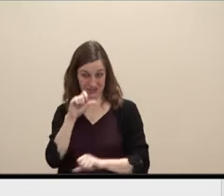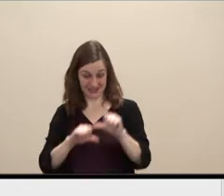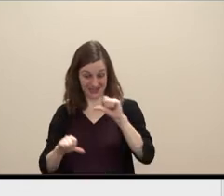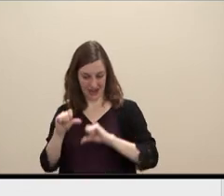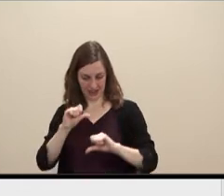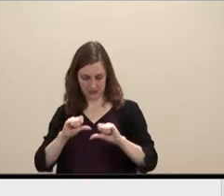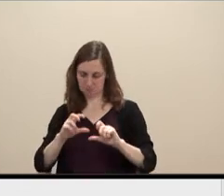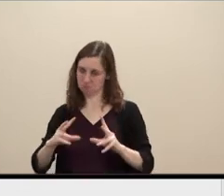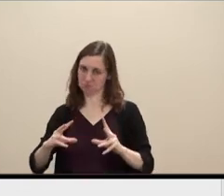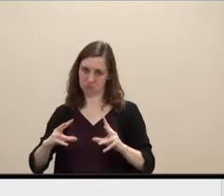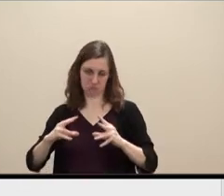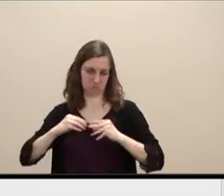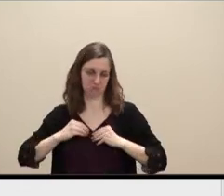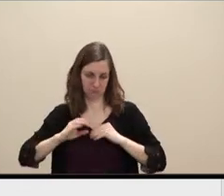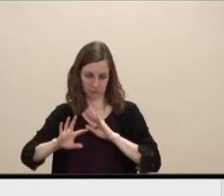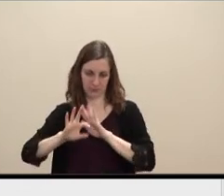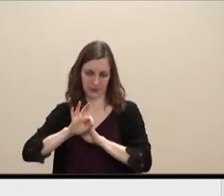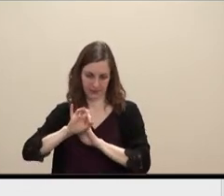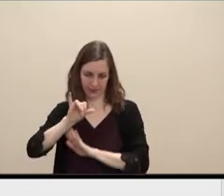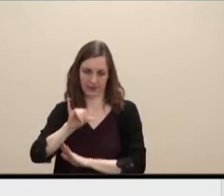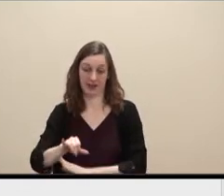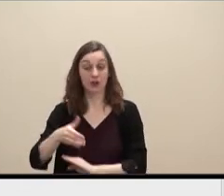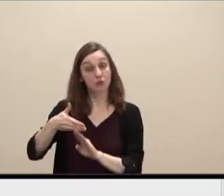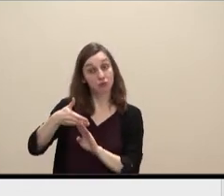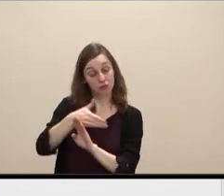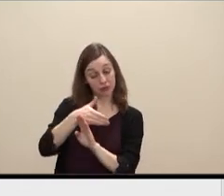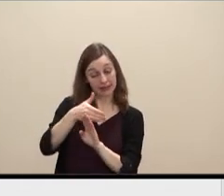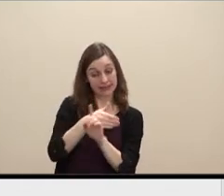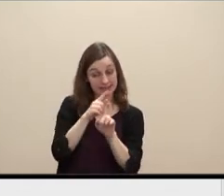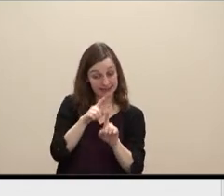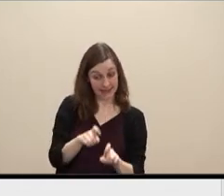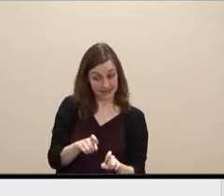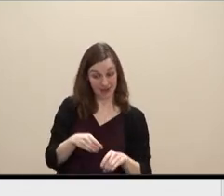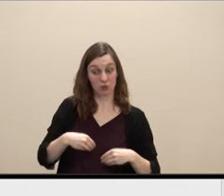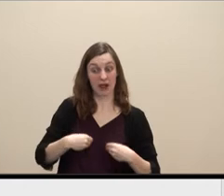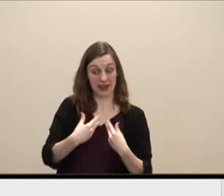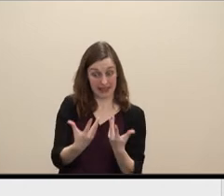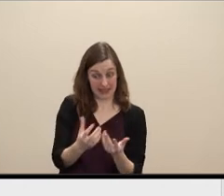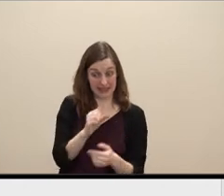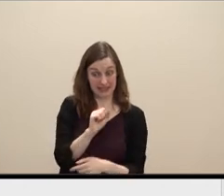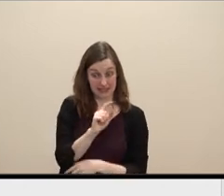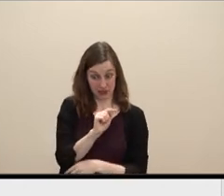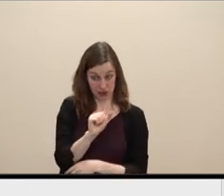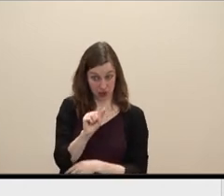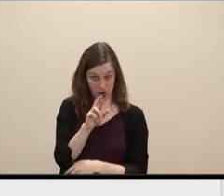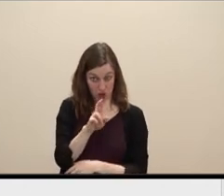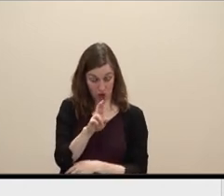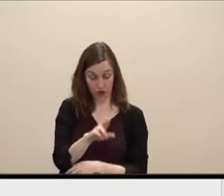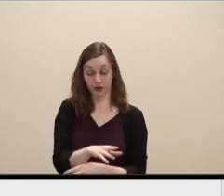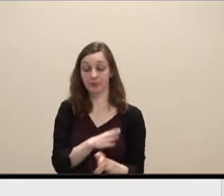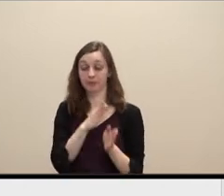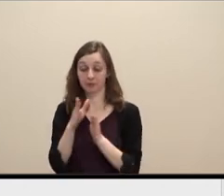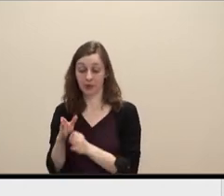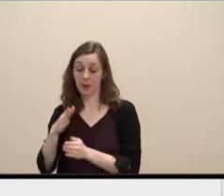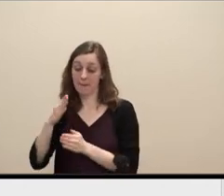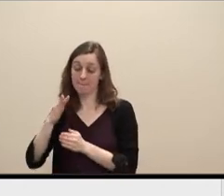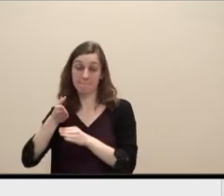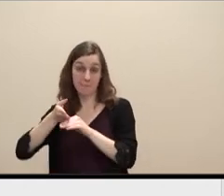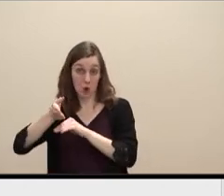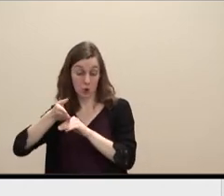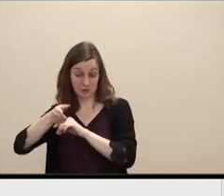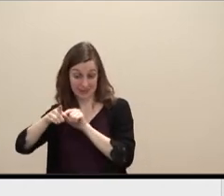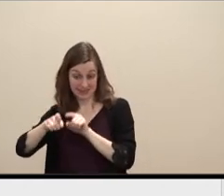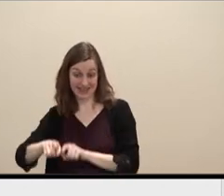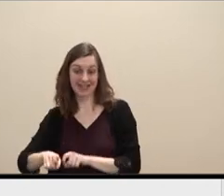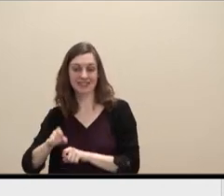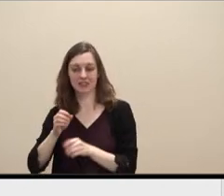that's the right assessment to do. So the pretest will be the release star, and the post-test is the spring star. There will be no social studies